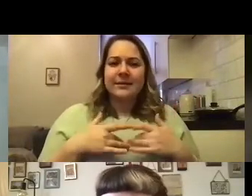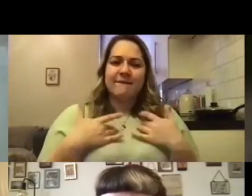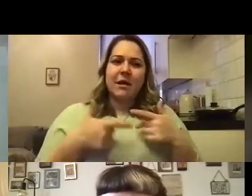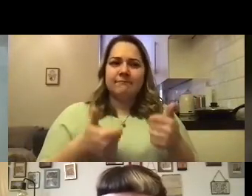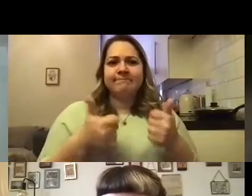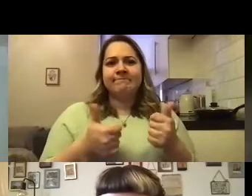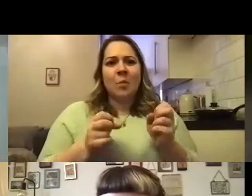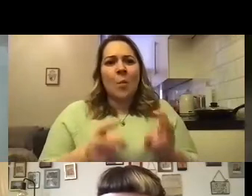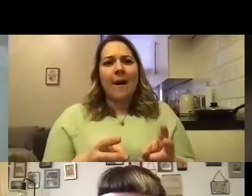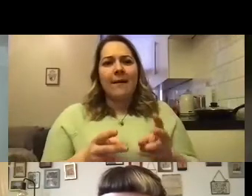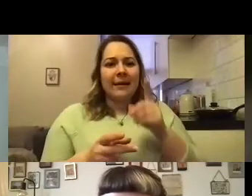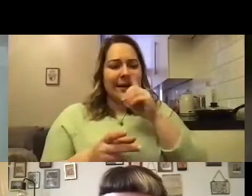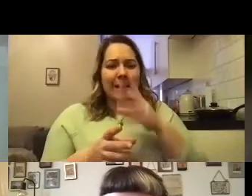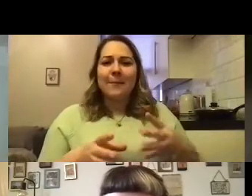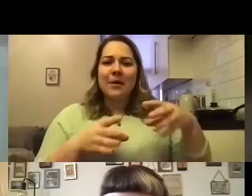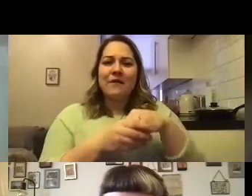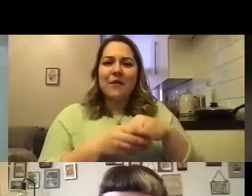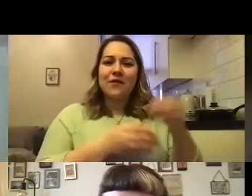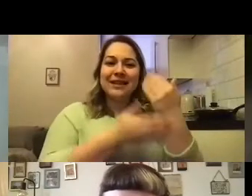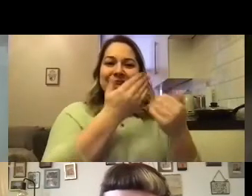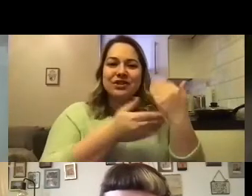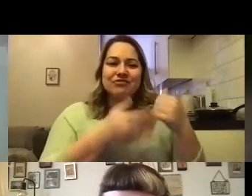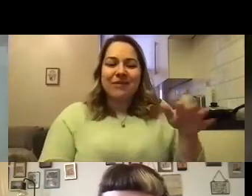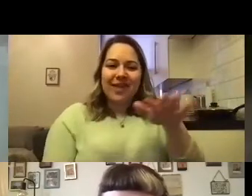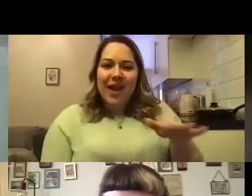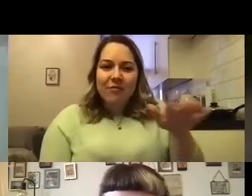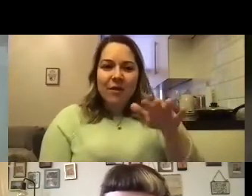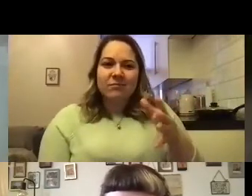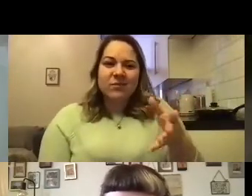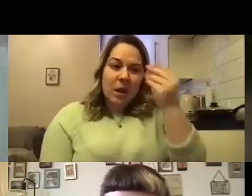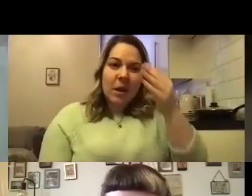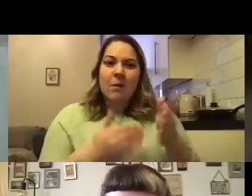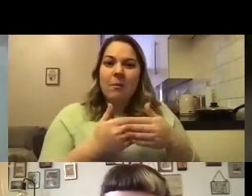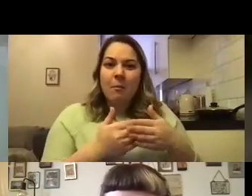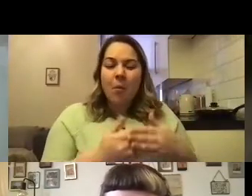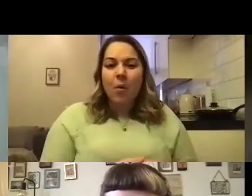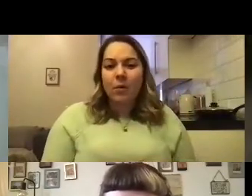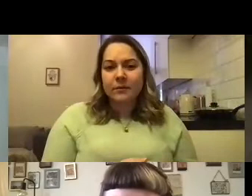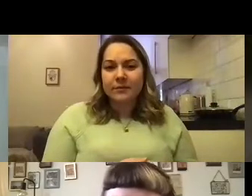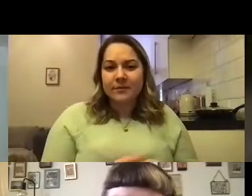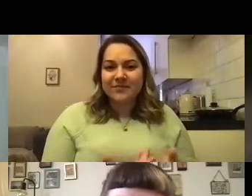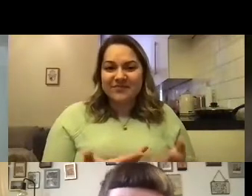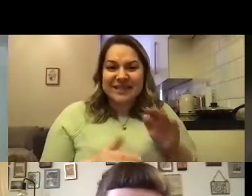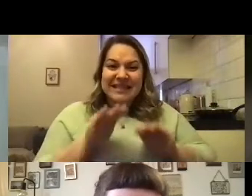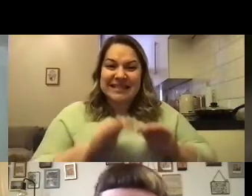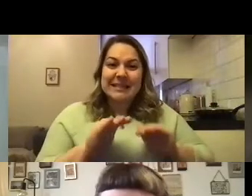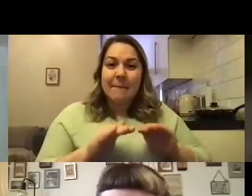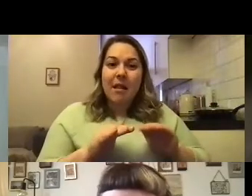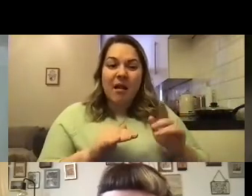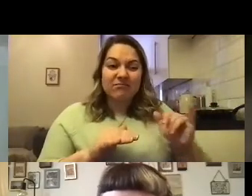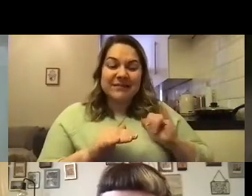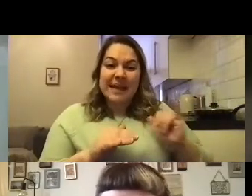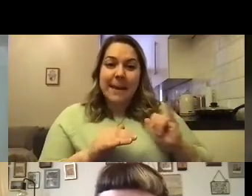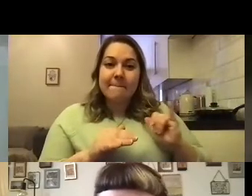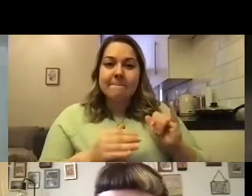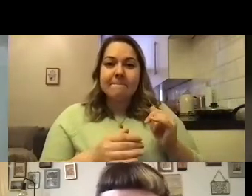way to sort of get involved with some of the history of the area and learn more about it, really. Yeah, and similarly to Jodie, I